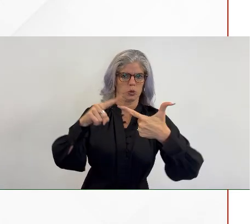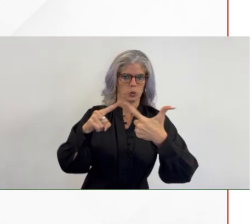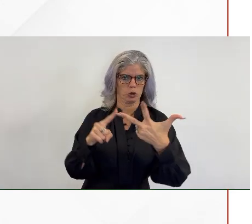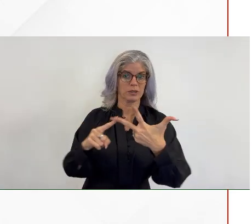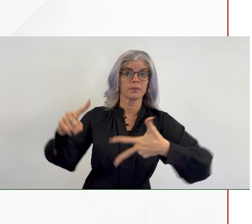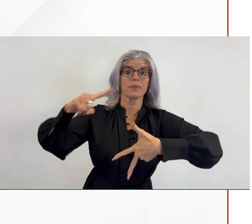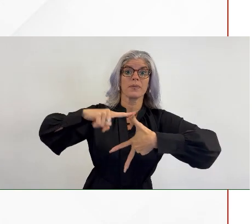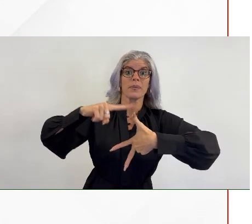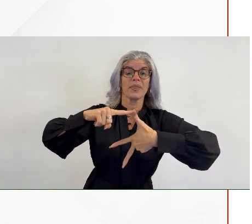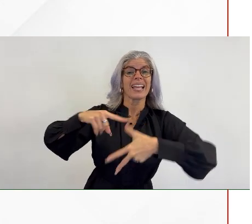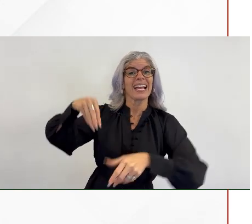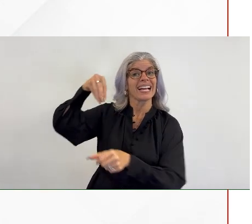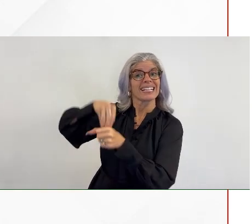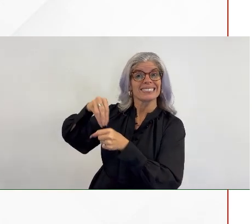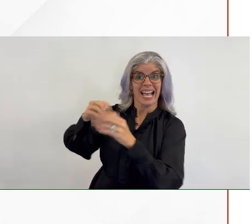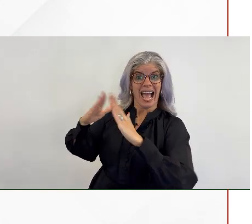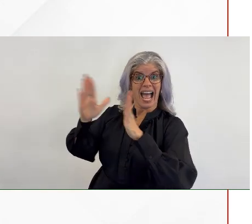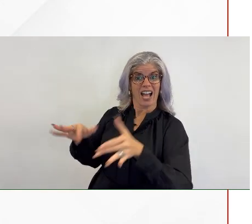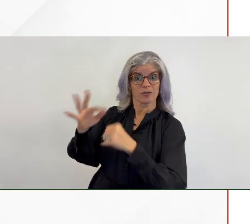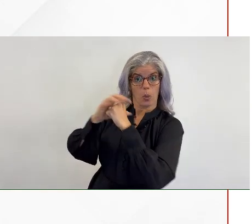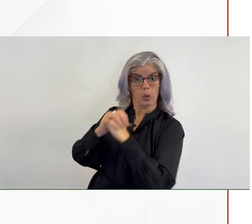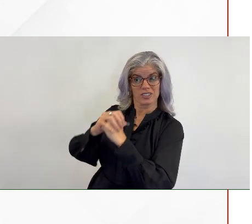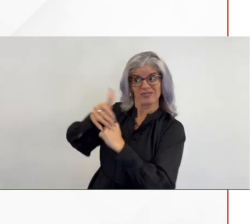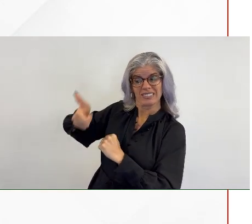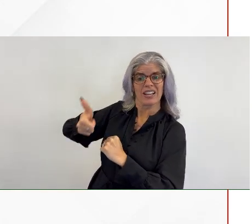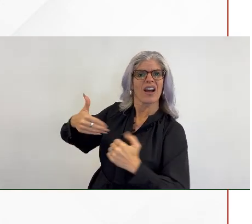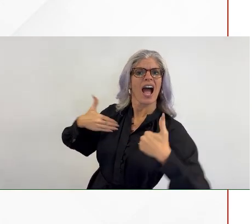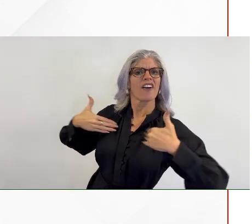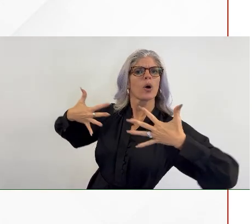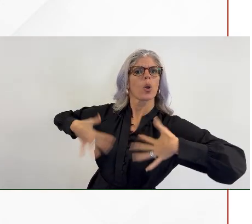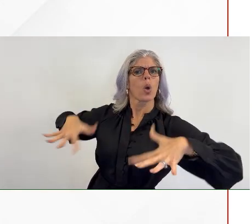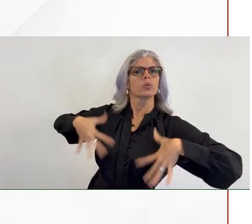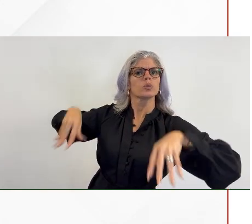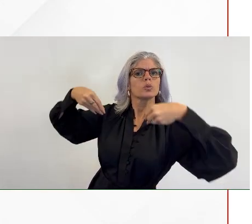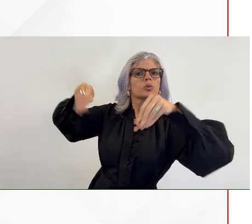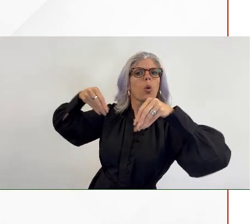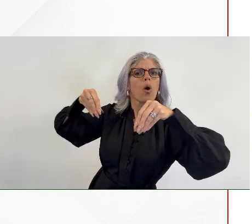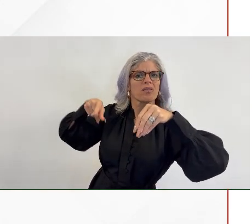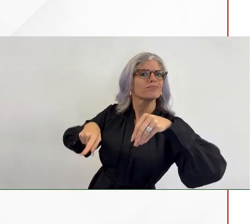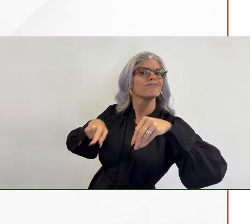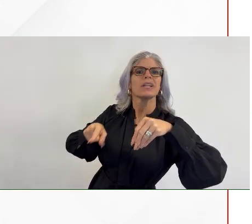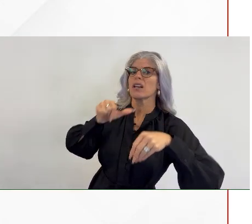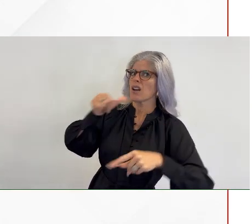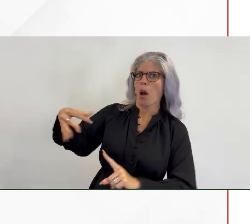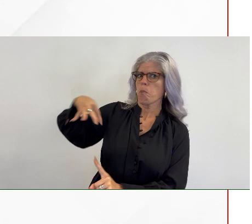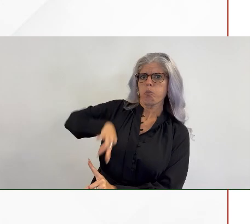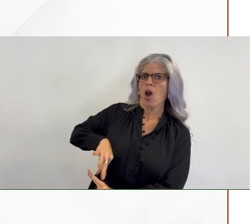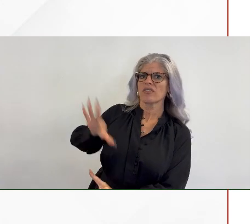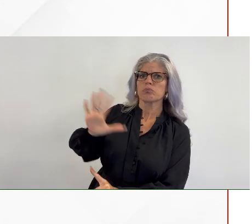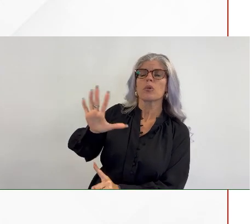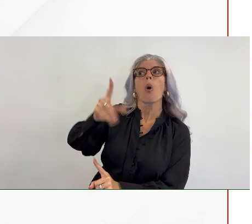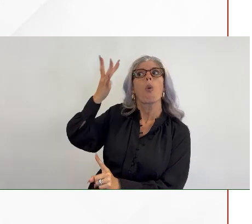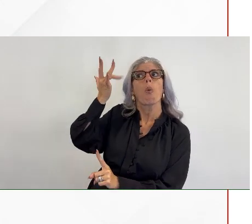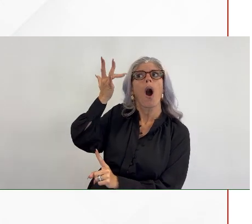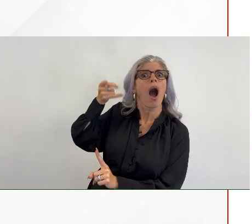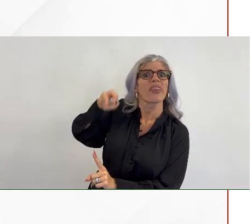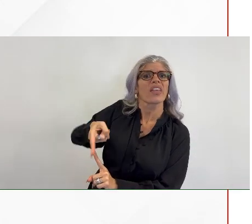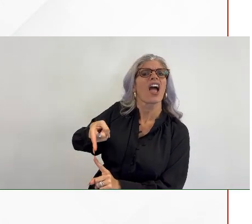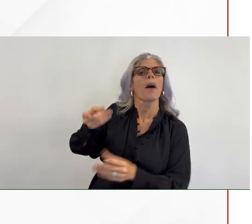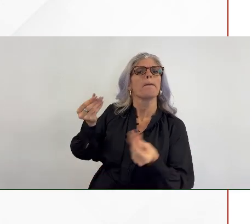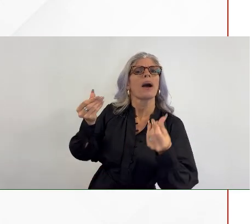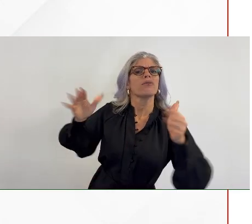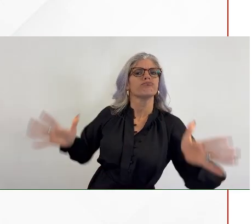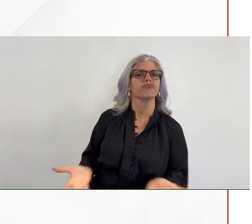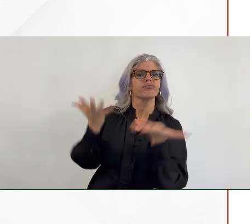incident-related activities, such as sheltering. And while we're on the subject of sheltering, shelter and food distribution costs are